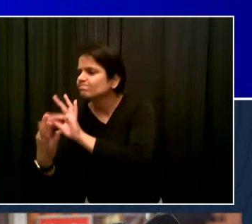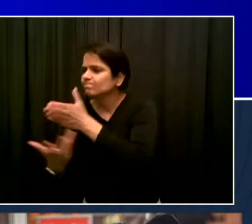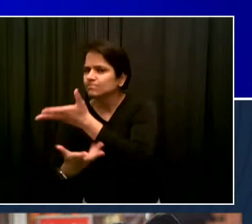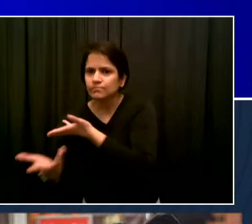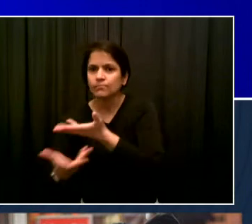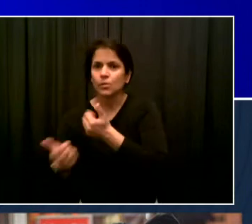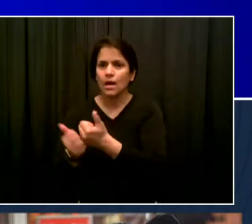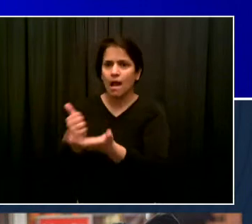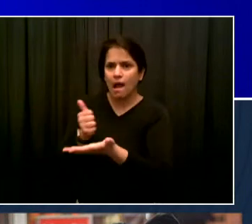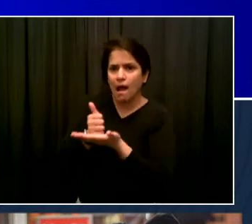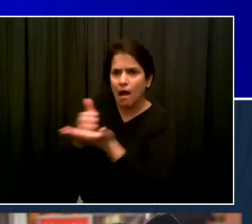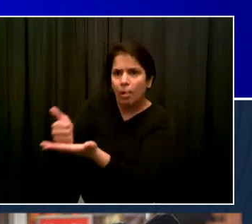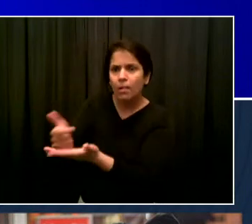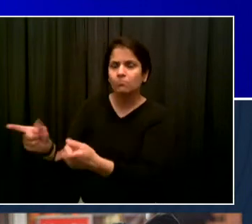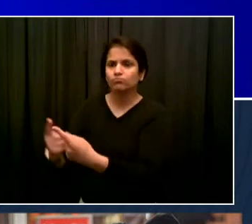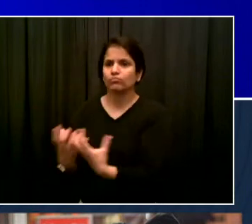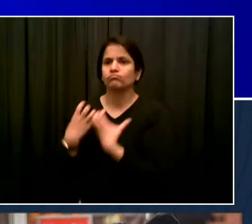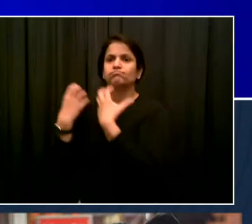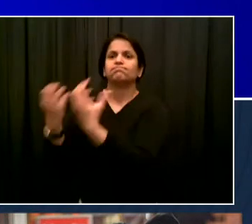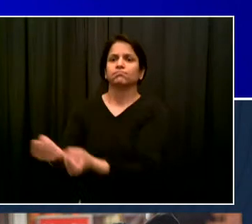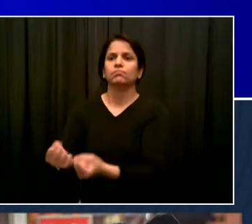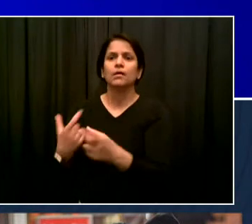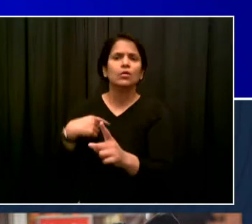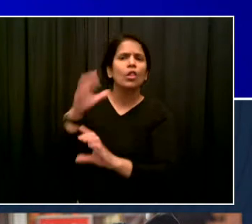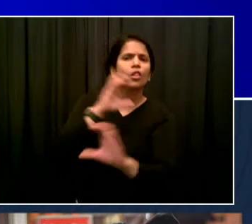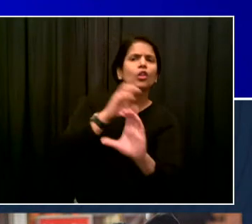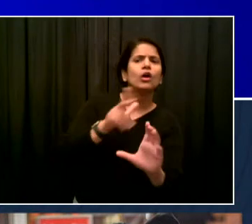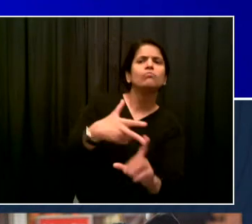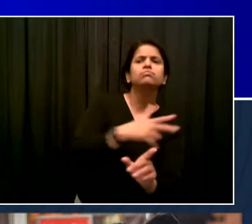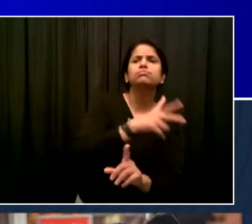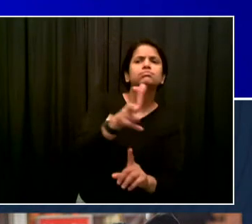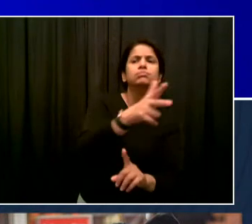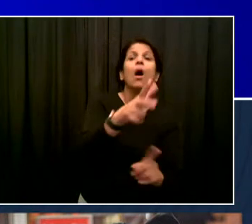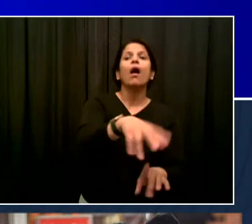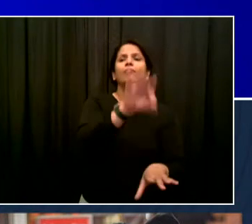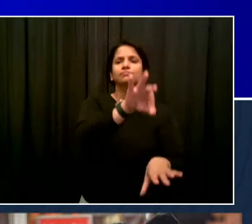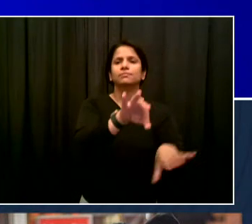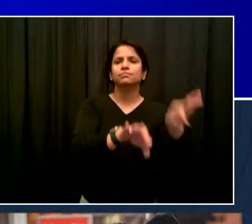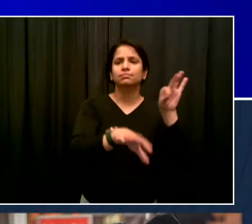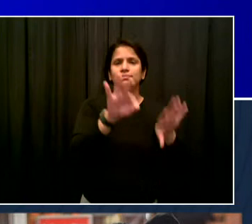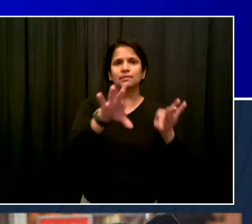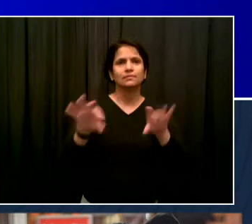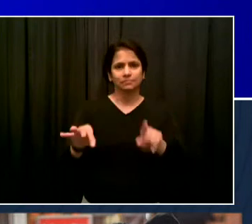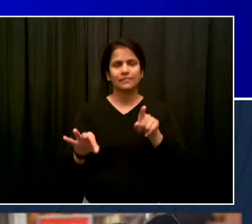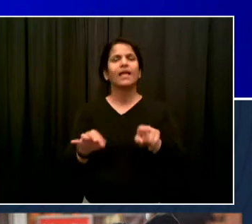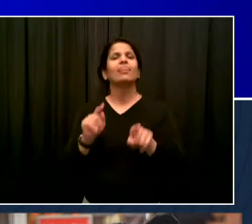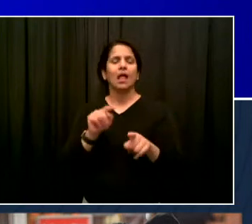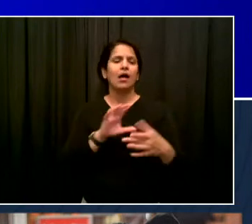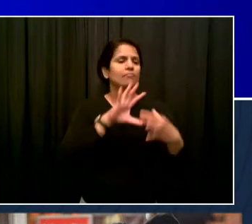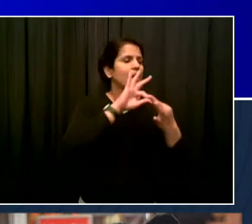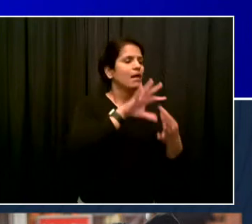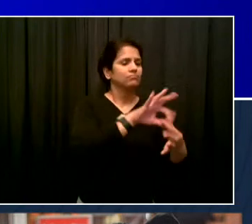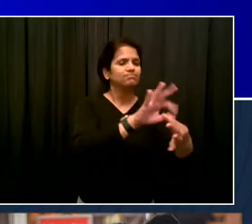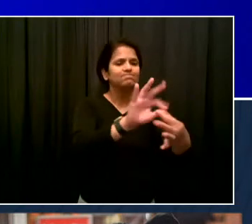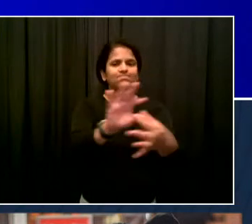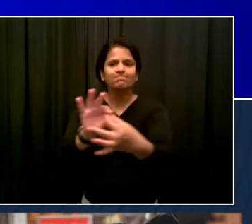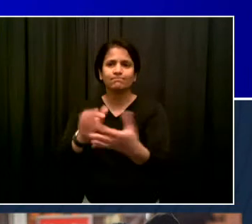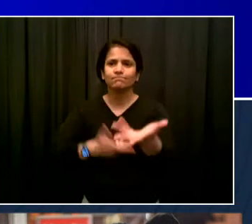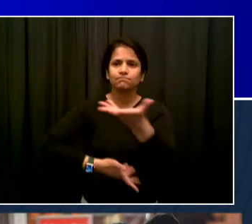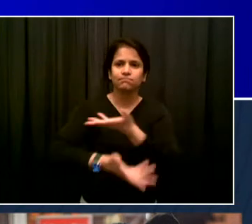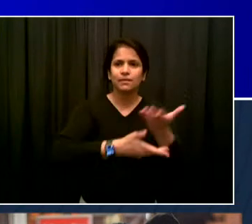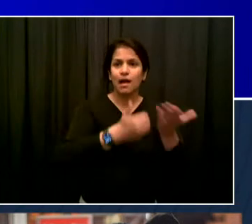a substance misuse issue or other type of serious mental illness. Every one of these three approaches is about